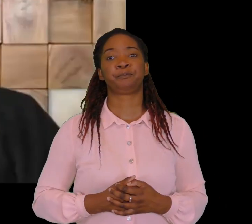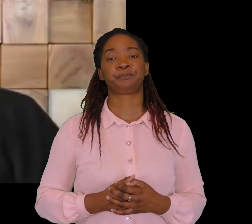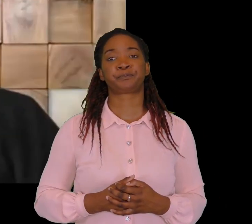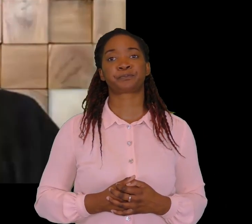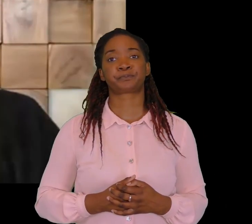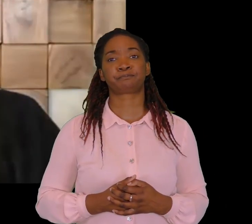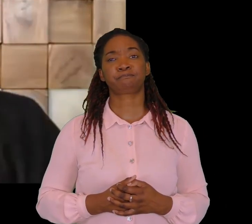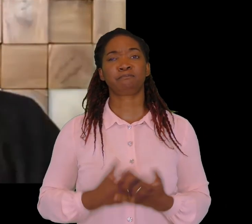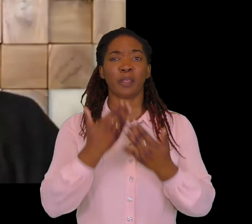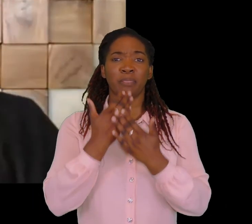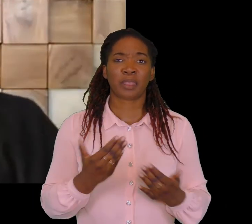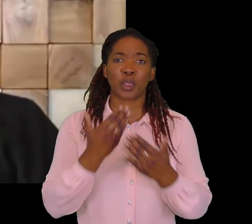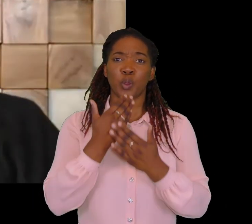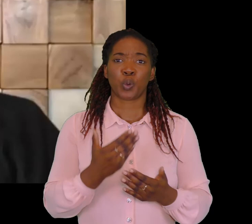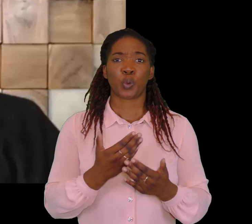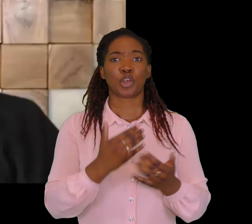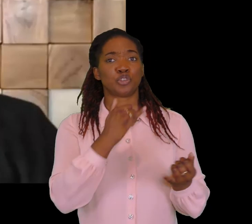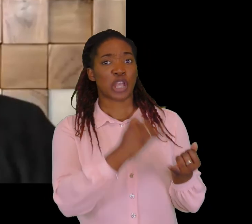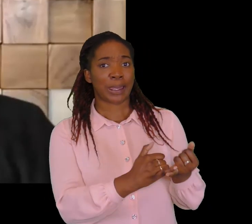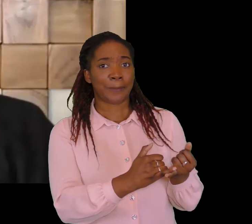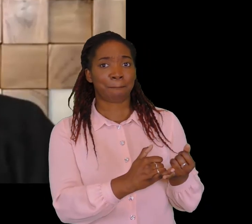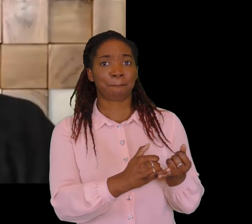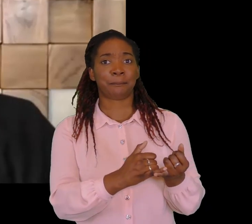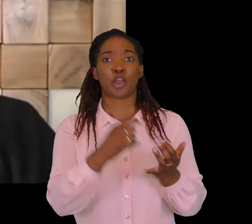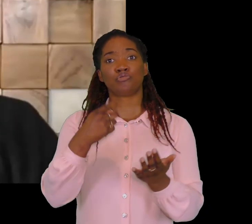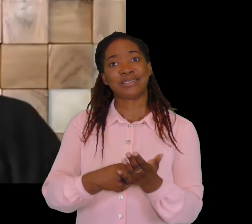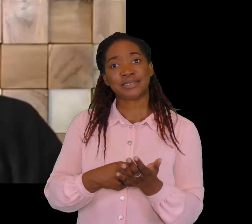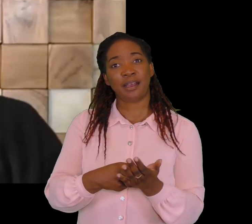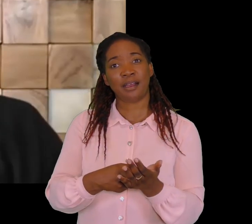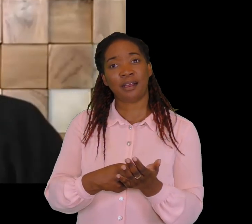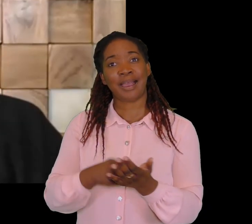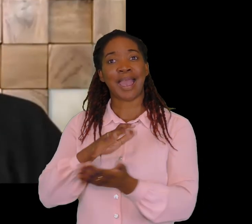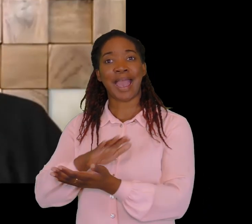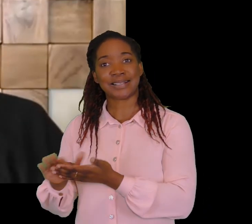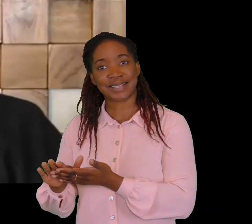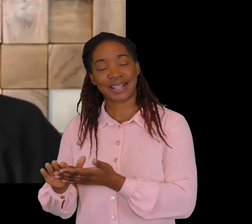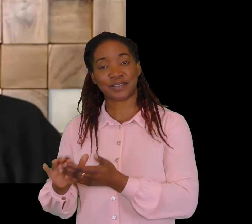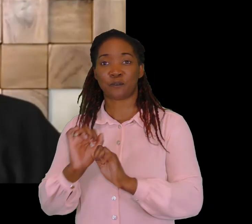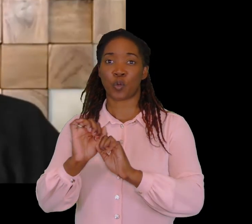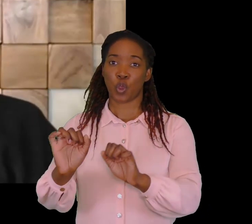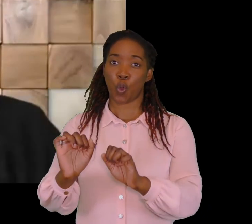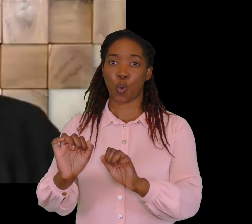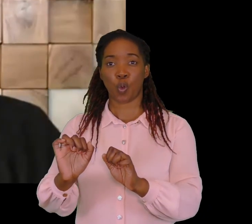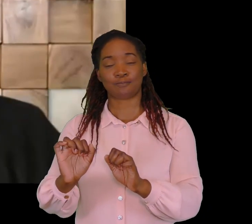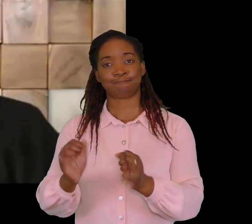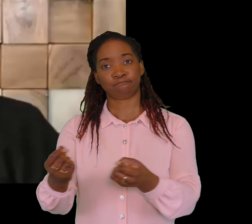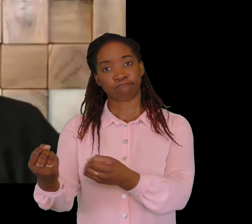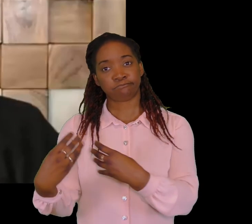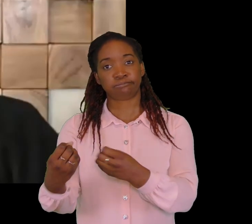So thank you, Shaheen Merali, Rita Keegan, Hassan Aliyu, for